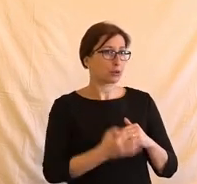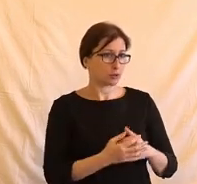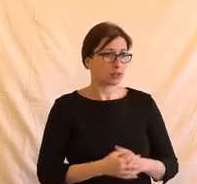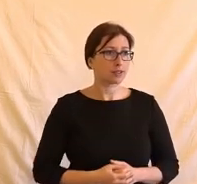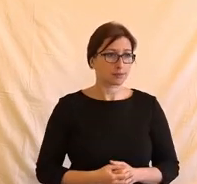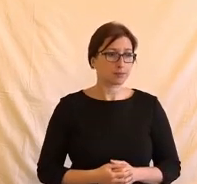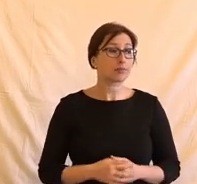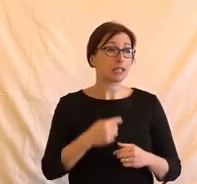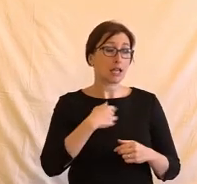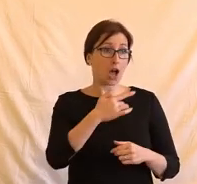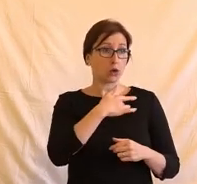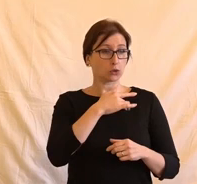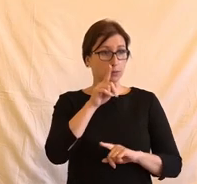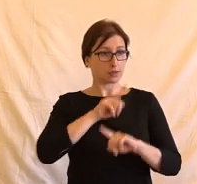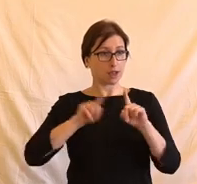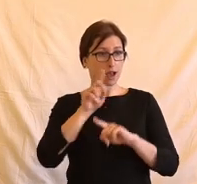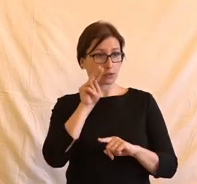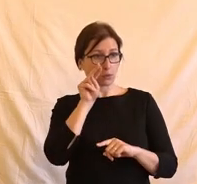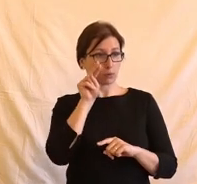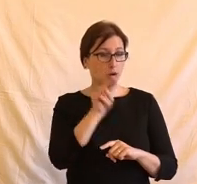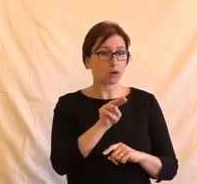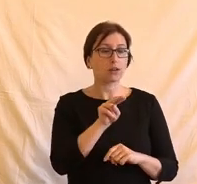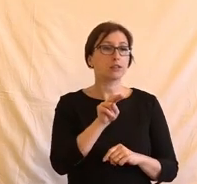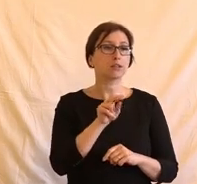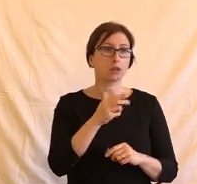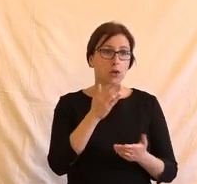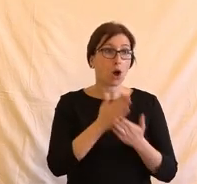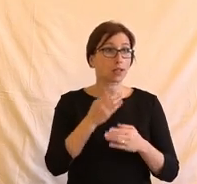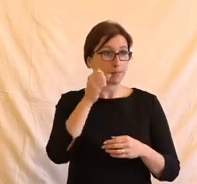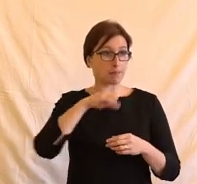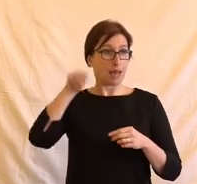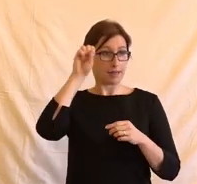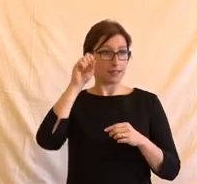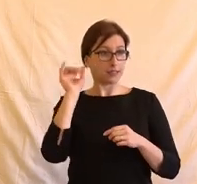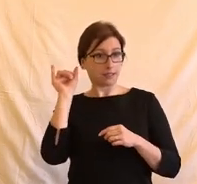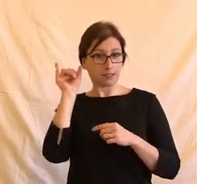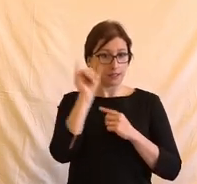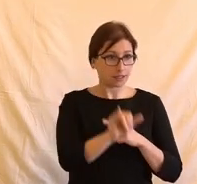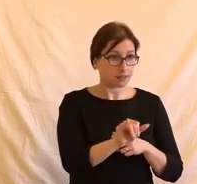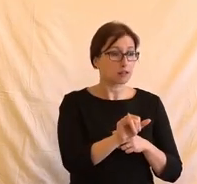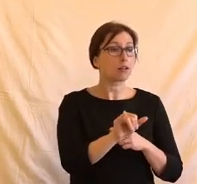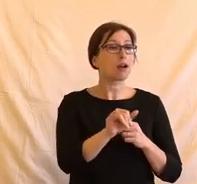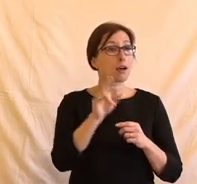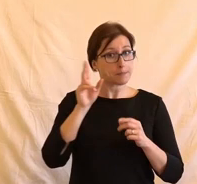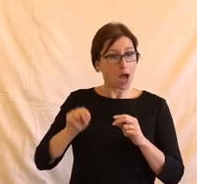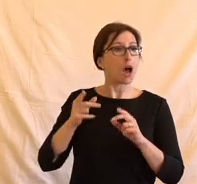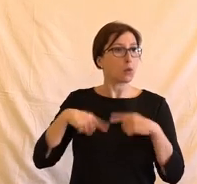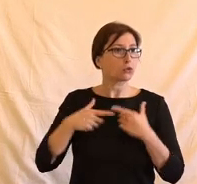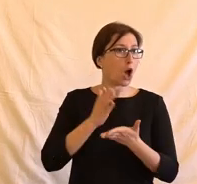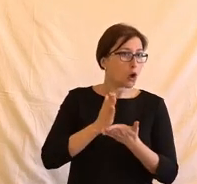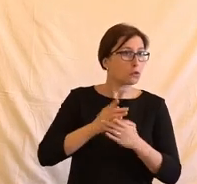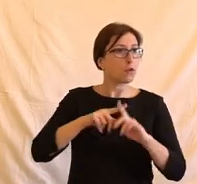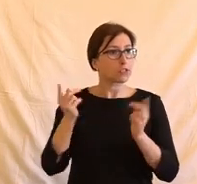44%. Já osobně jsem se sem dostavil z Berlína a tam lze používat jak karty, tak